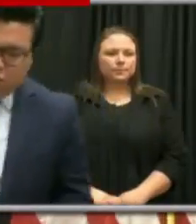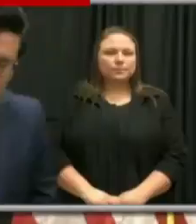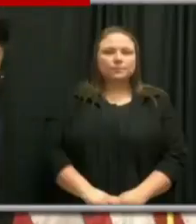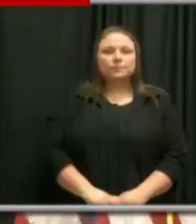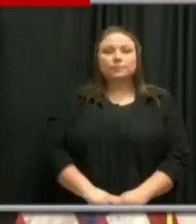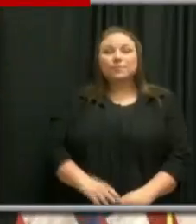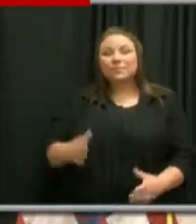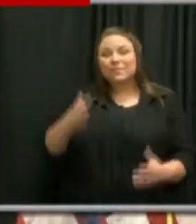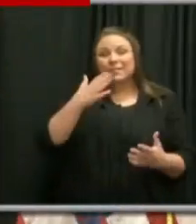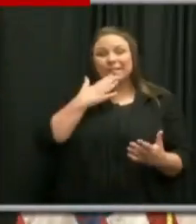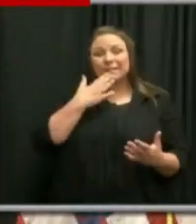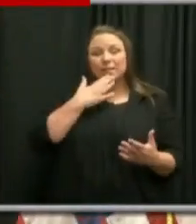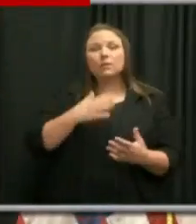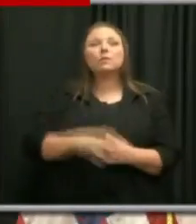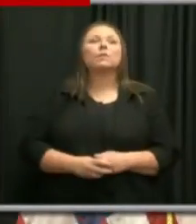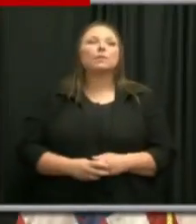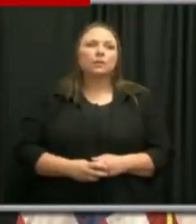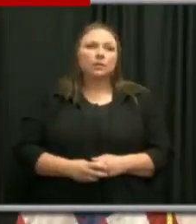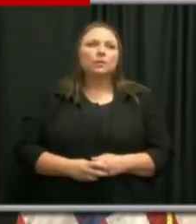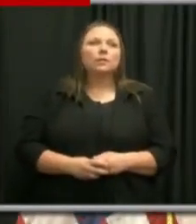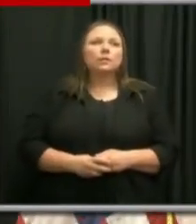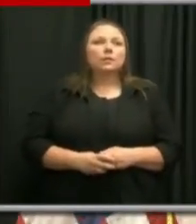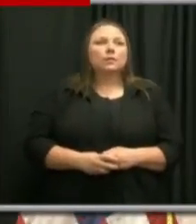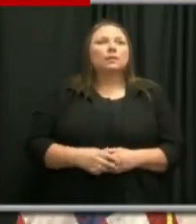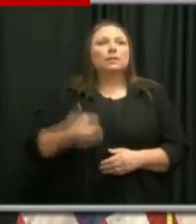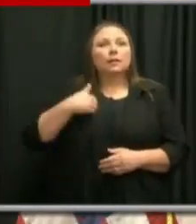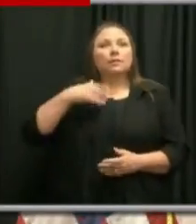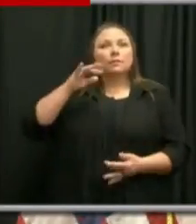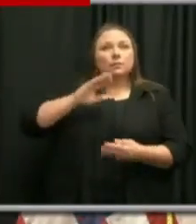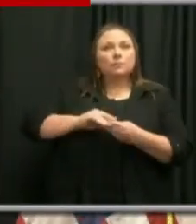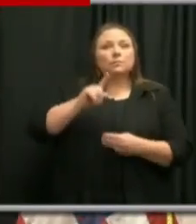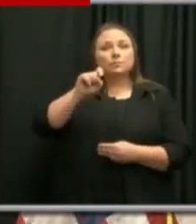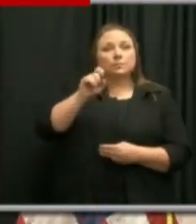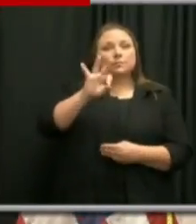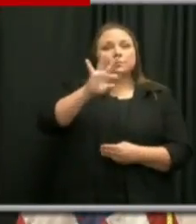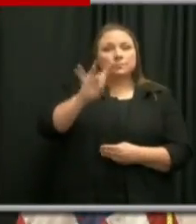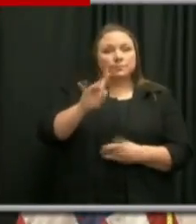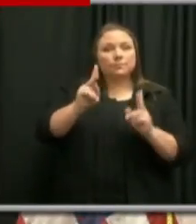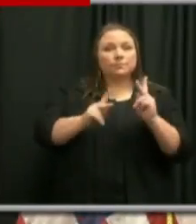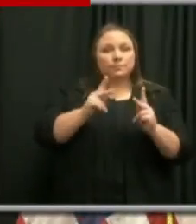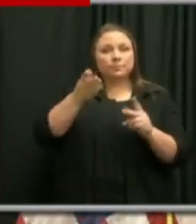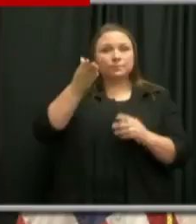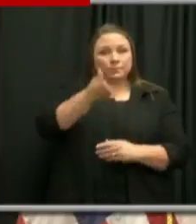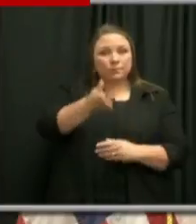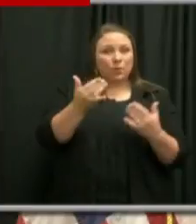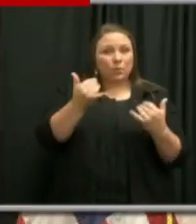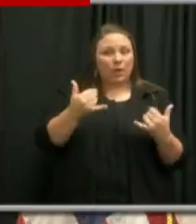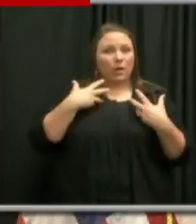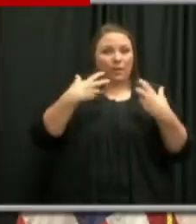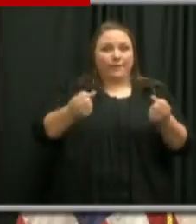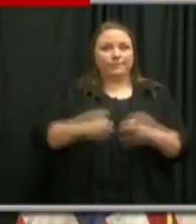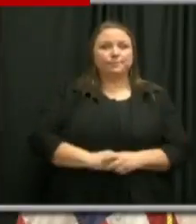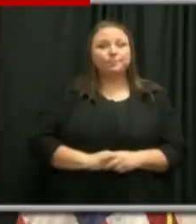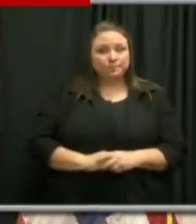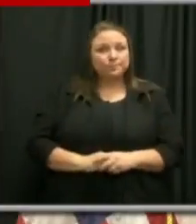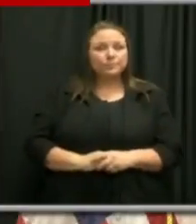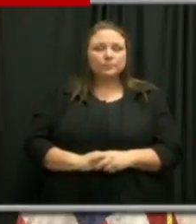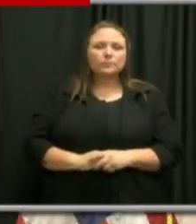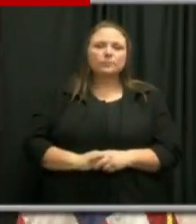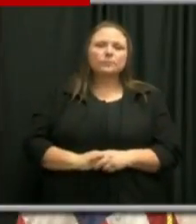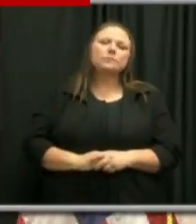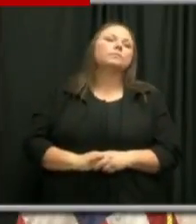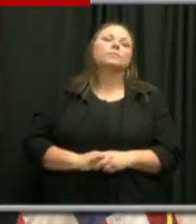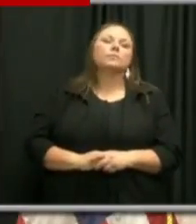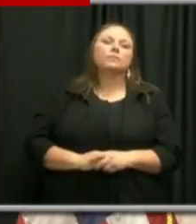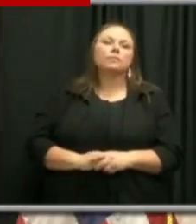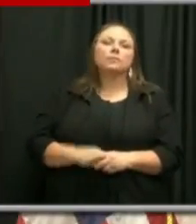Kara, thank you so much. So there are 198 individuals in the shelter that are well. There are,